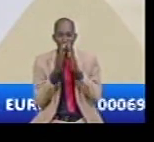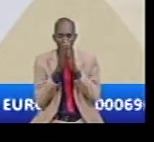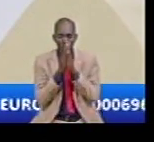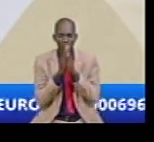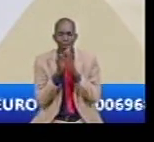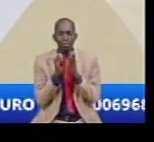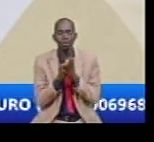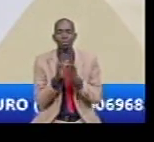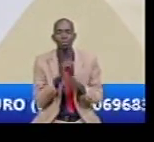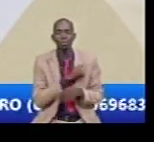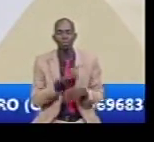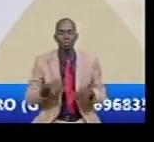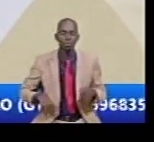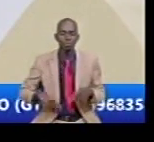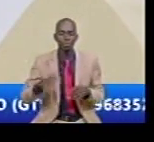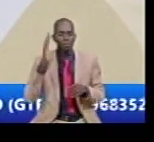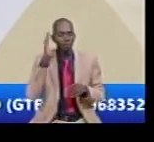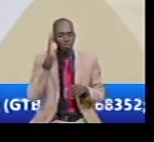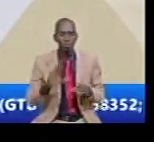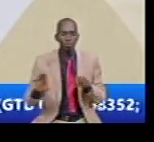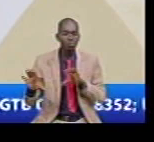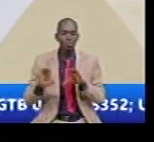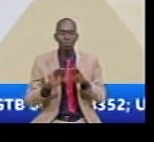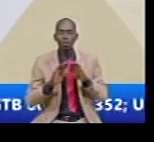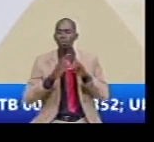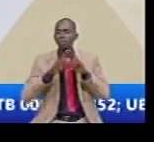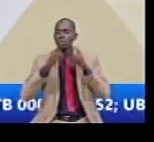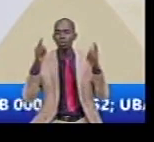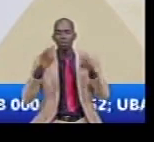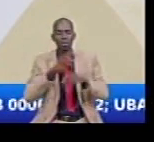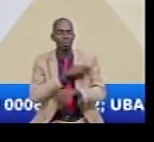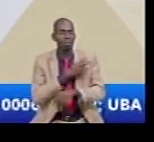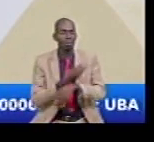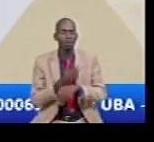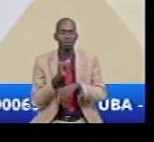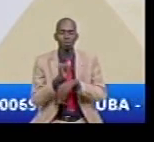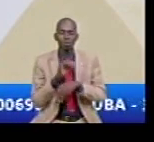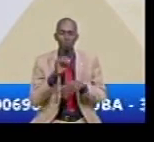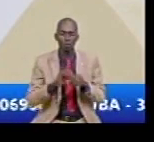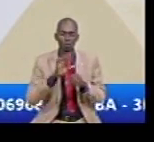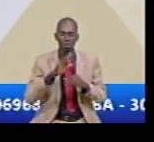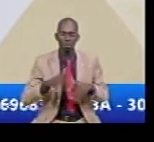work mightily in your life this morning.